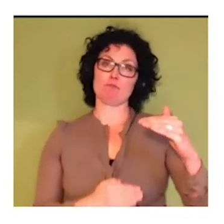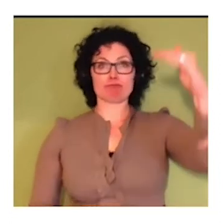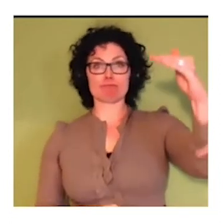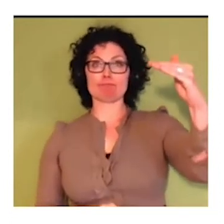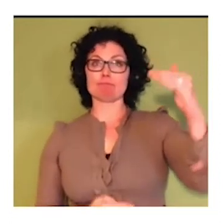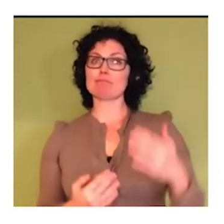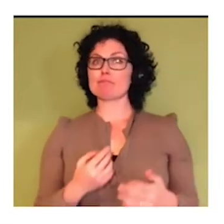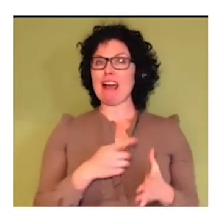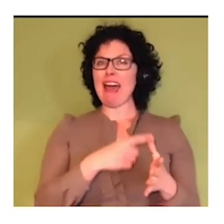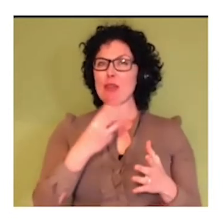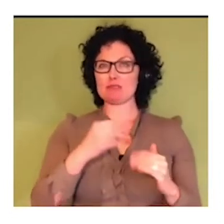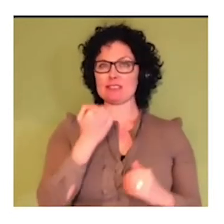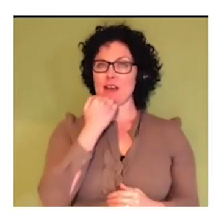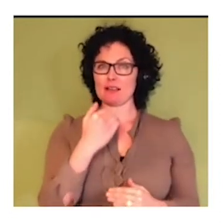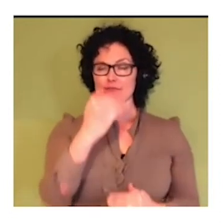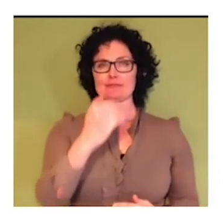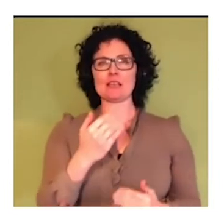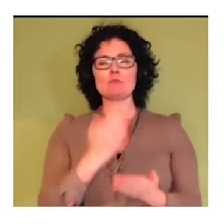about short-sightedness.